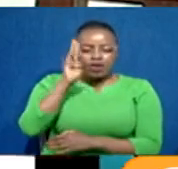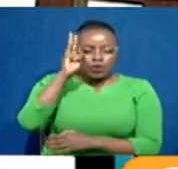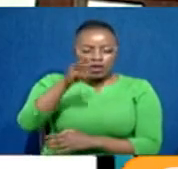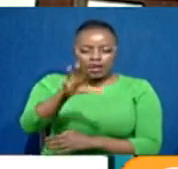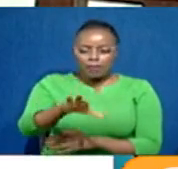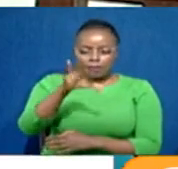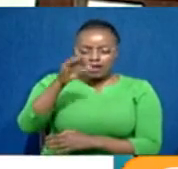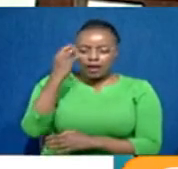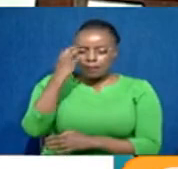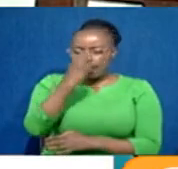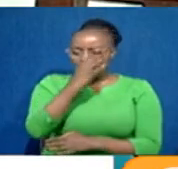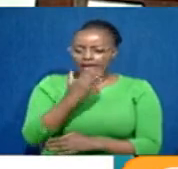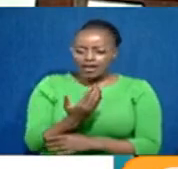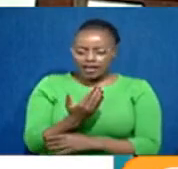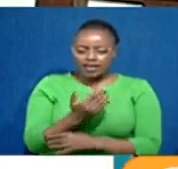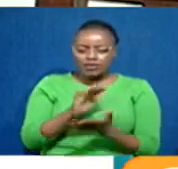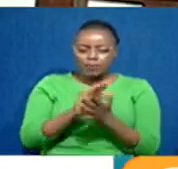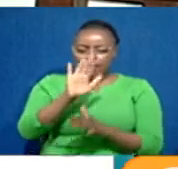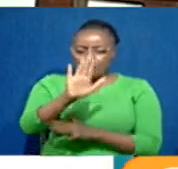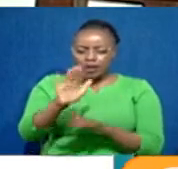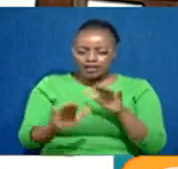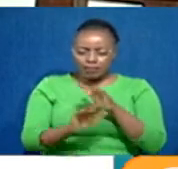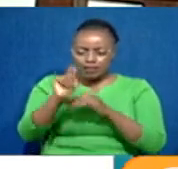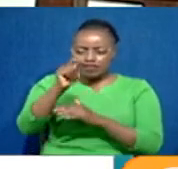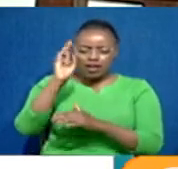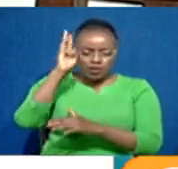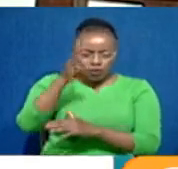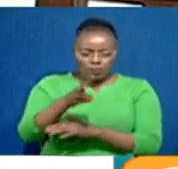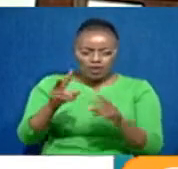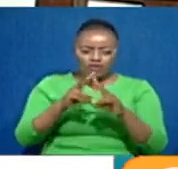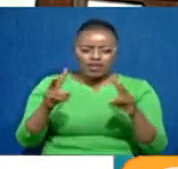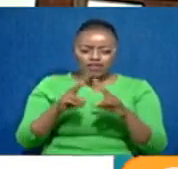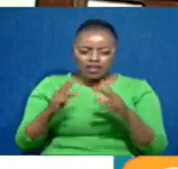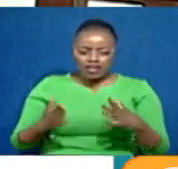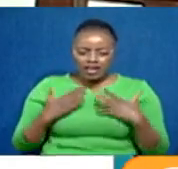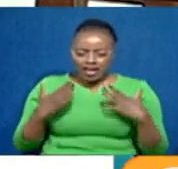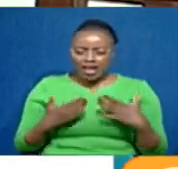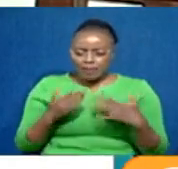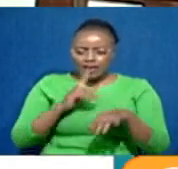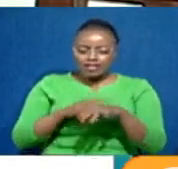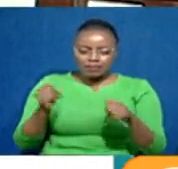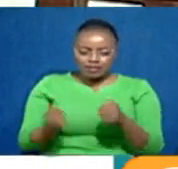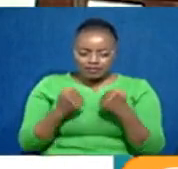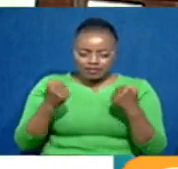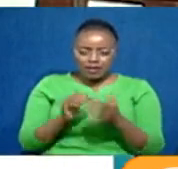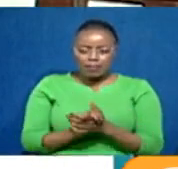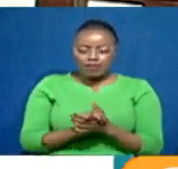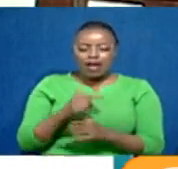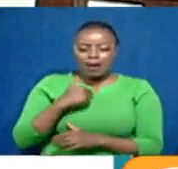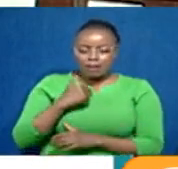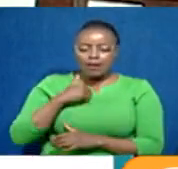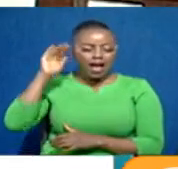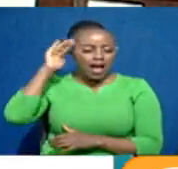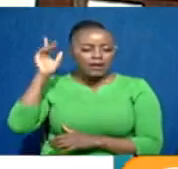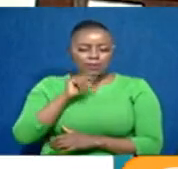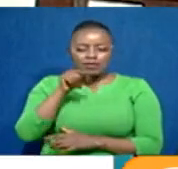going to pick Martha to be his running mate. And she would be very, very happy if that happens. I think I heard